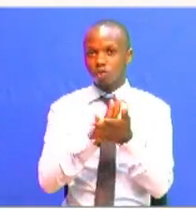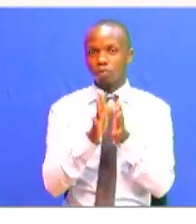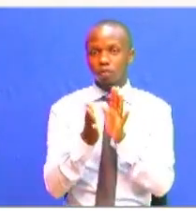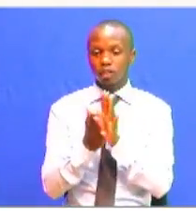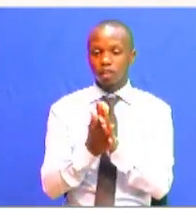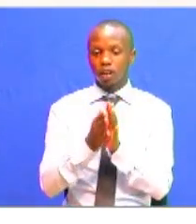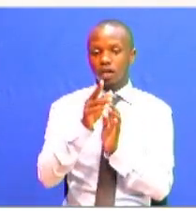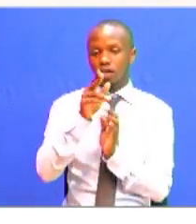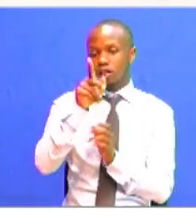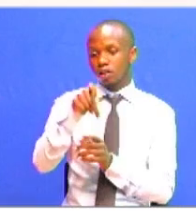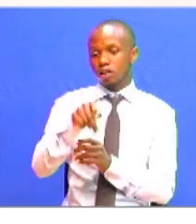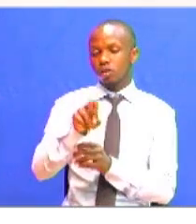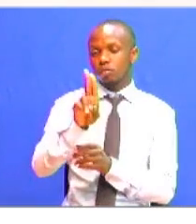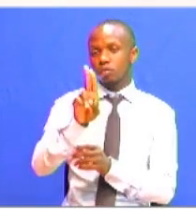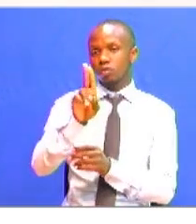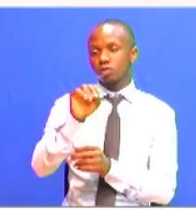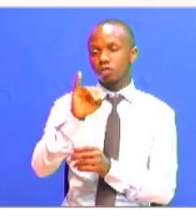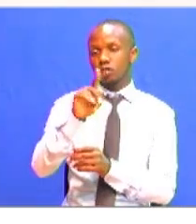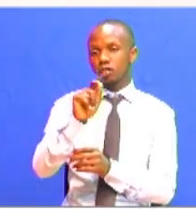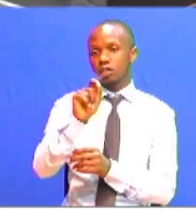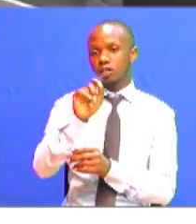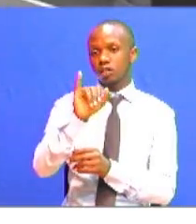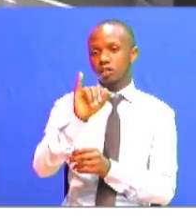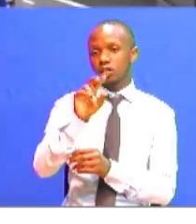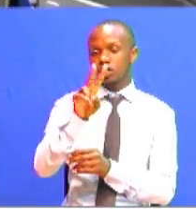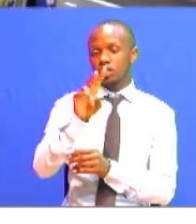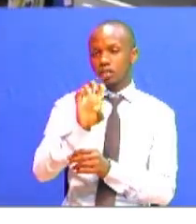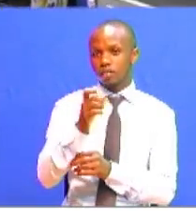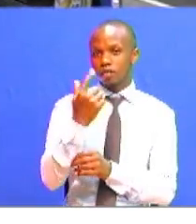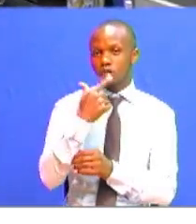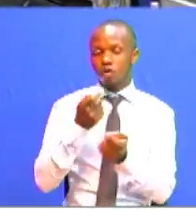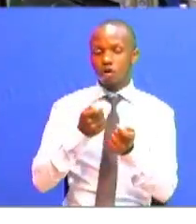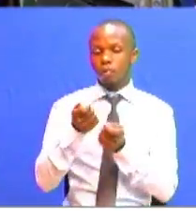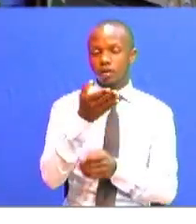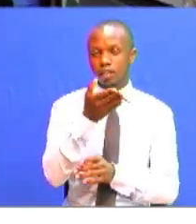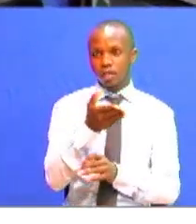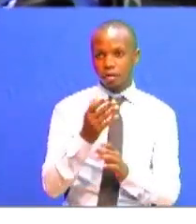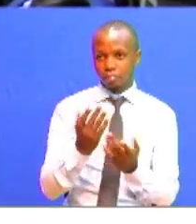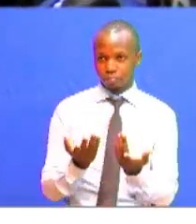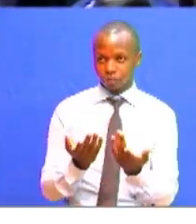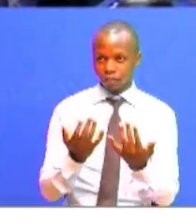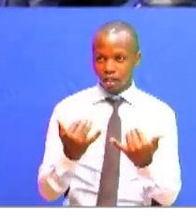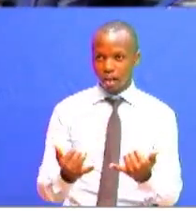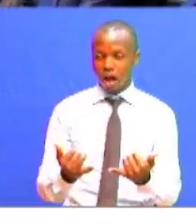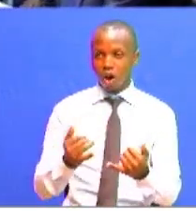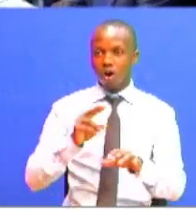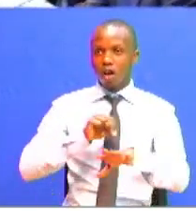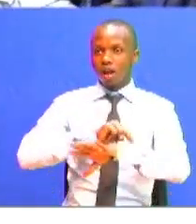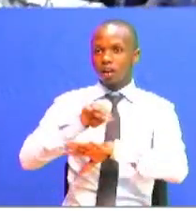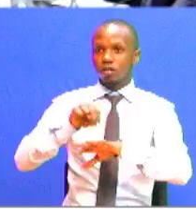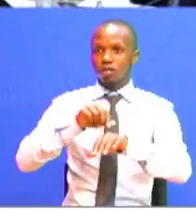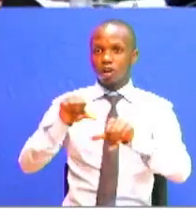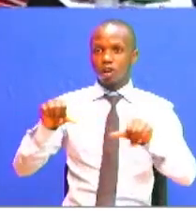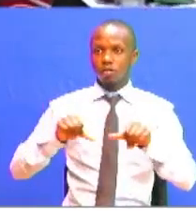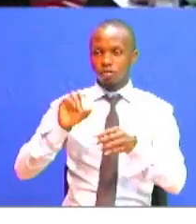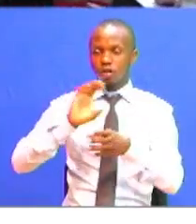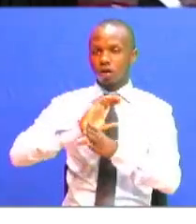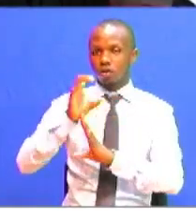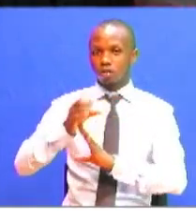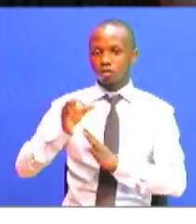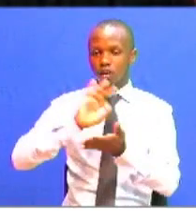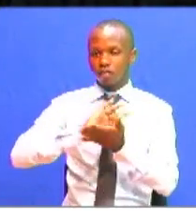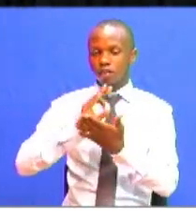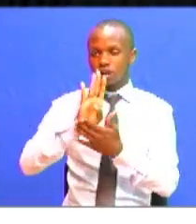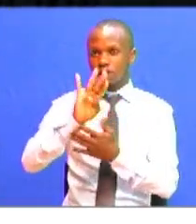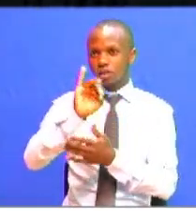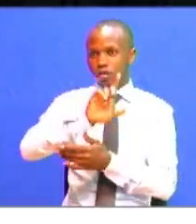to those who are already operating in that sphere. The call by PKF Kenya comes at a time when the National Assembly concluded the Finance Bill